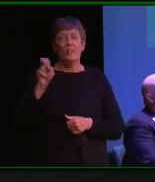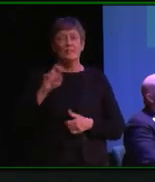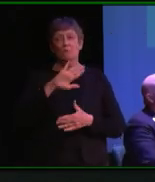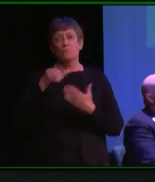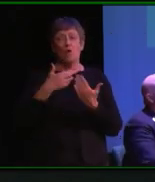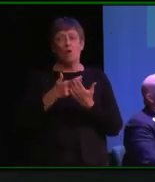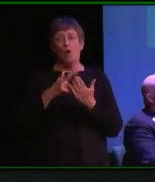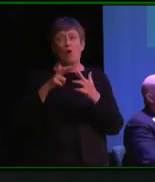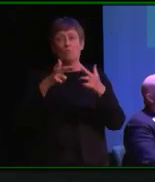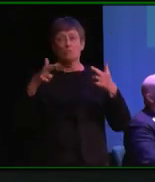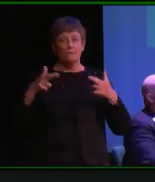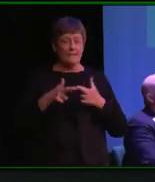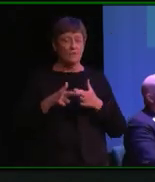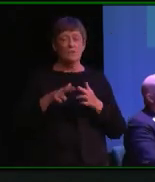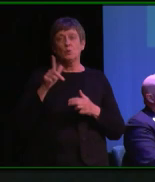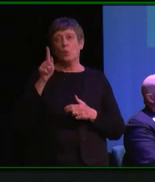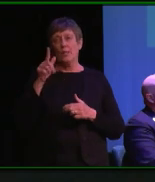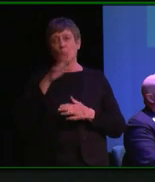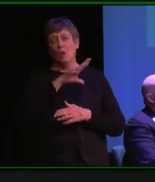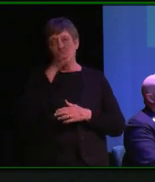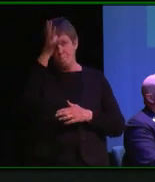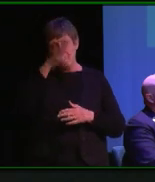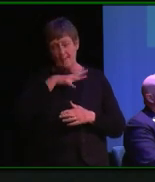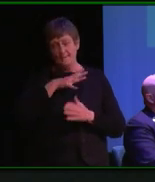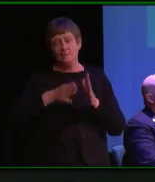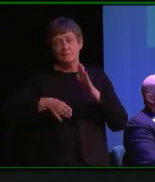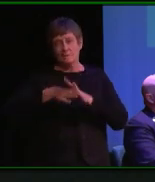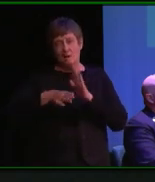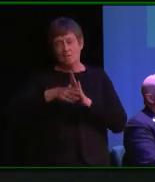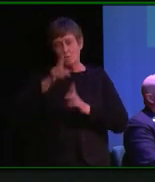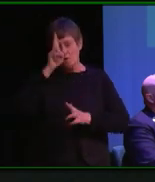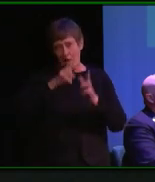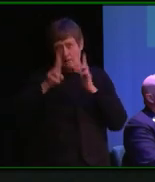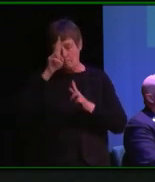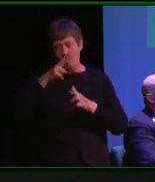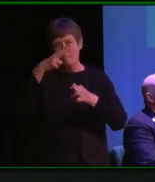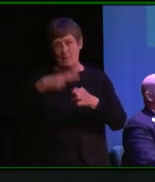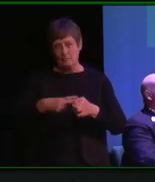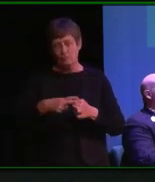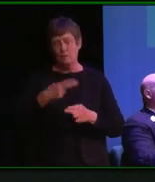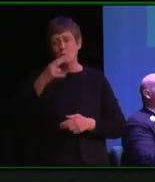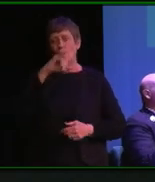21 Men's Soccer Honorable Mention for Jose Juarez.